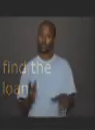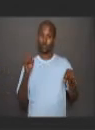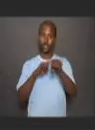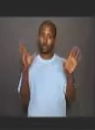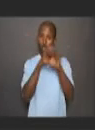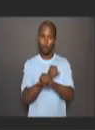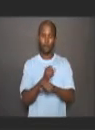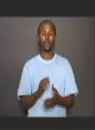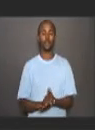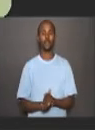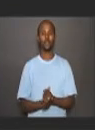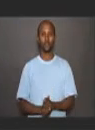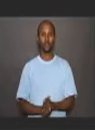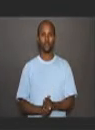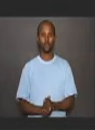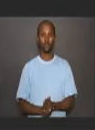Time's up.